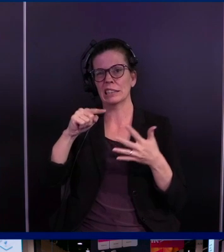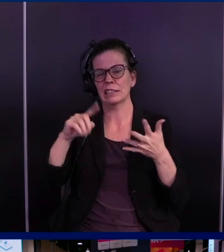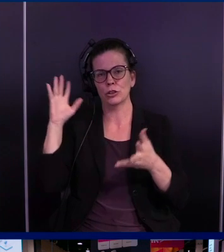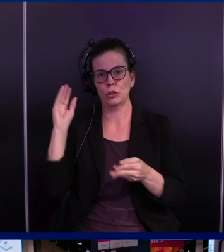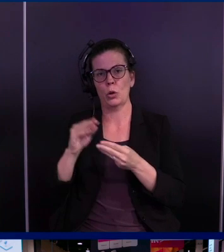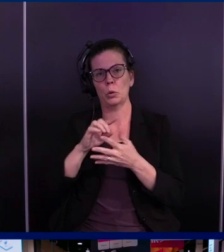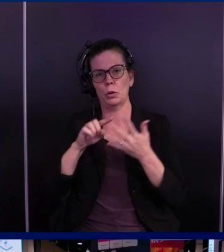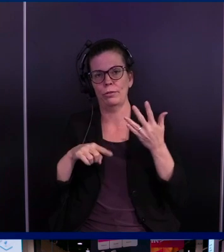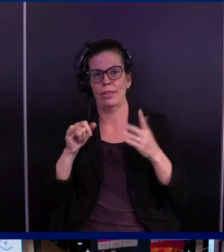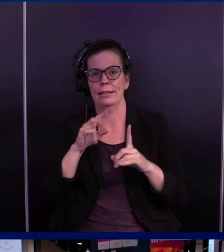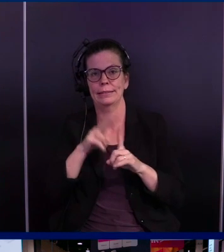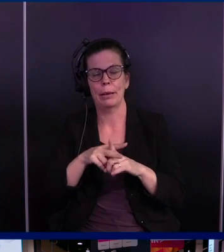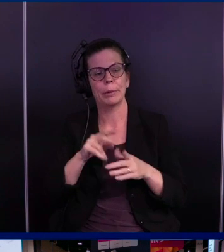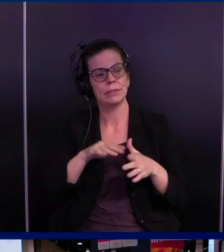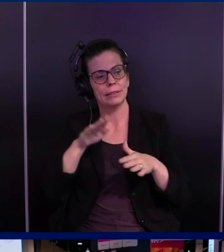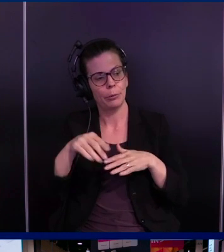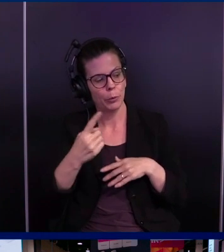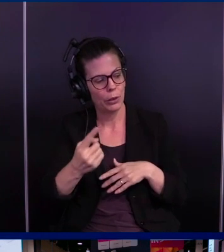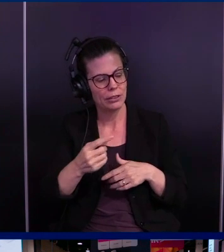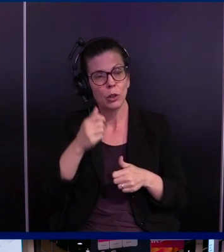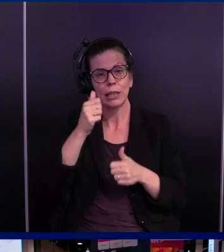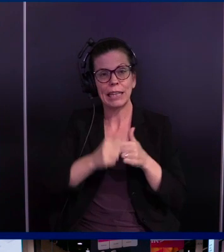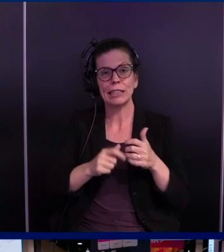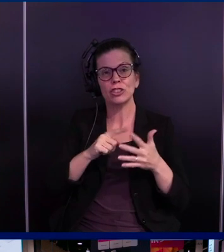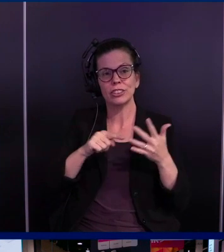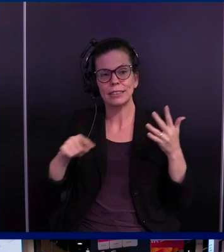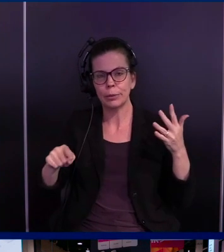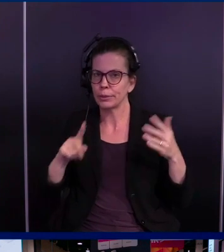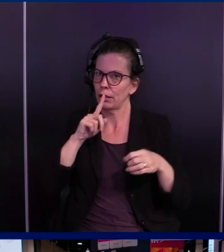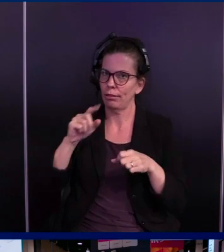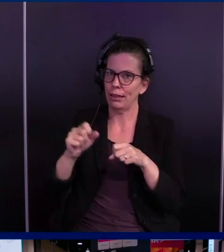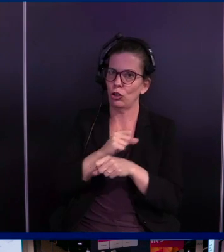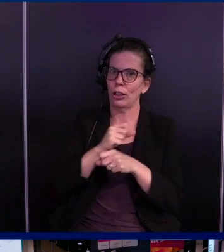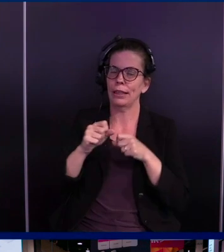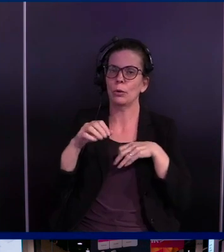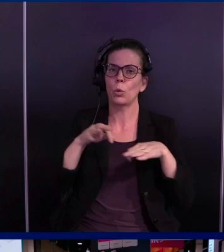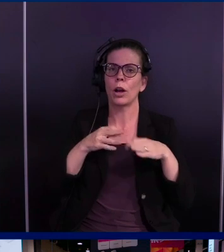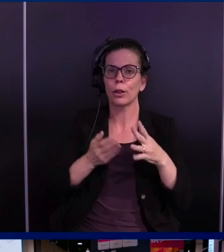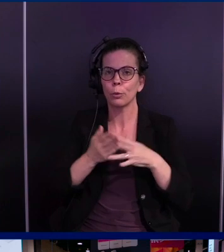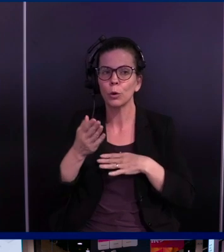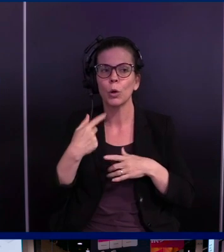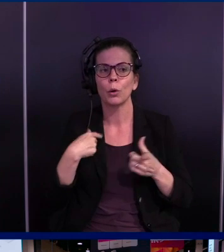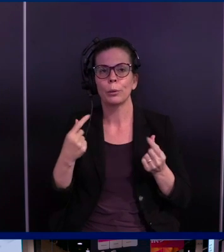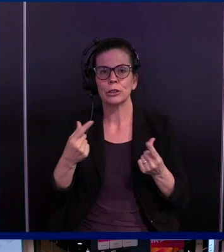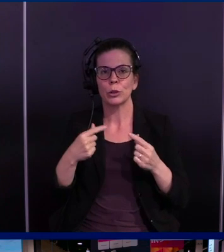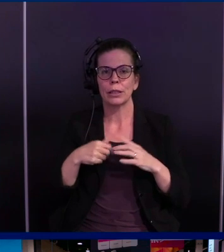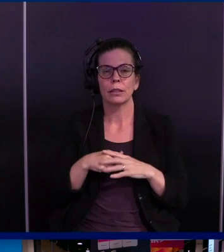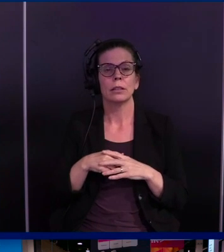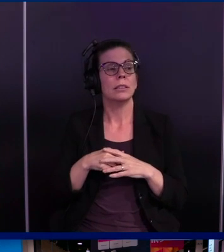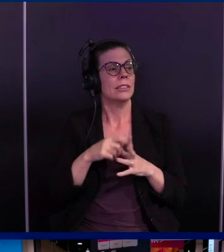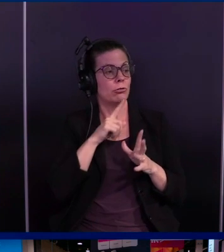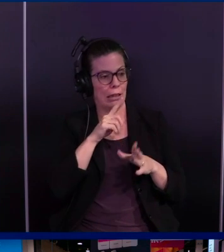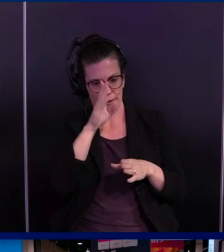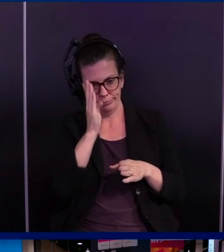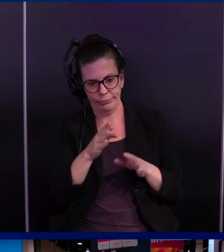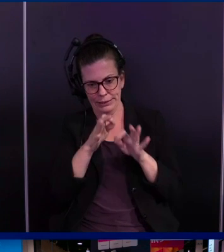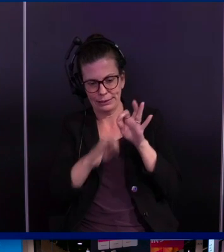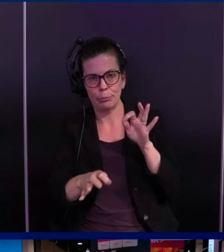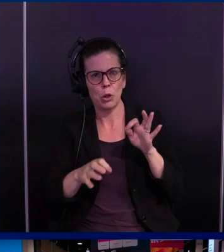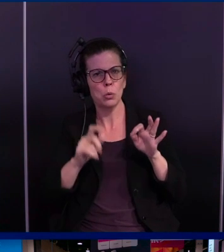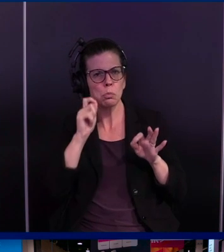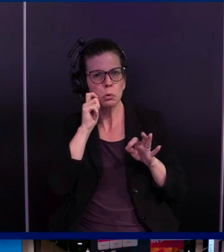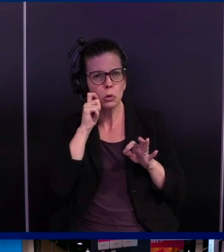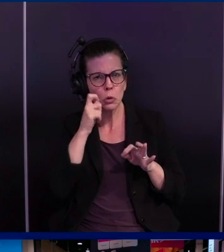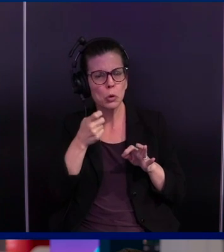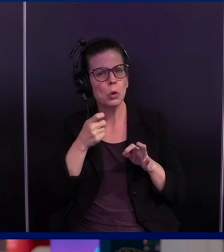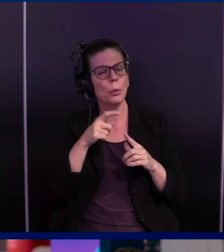this assignment. So if we go through each one of these steps, it literally walks us through what we're going to be doing. So it's pretty straightforward, pretty cool. We